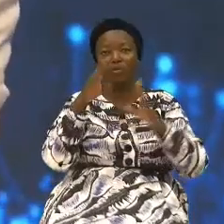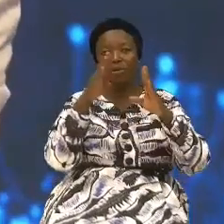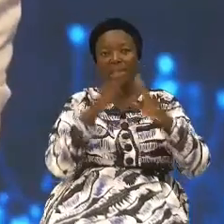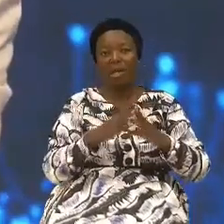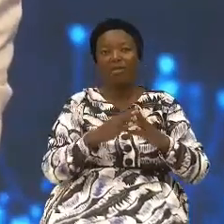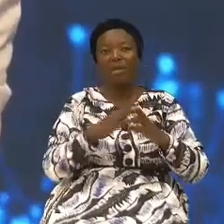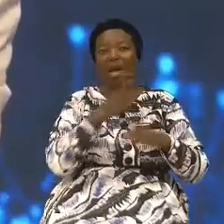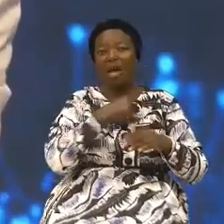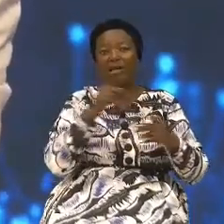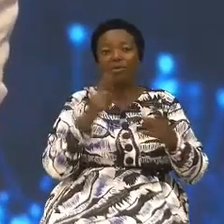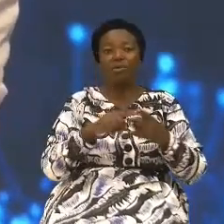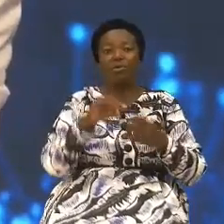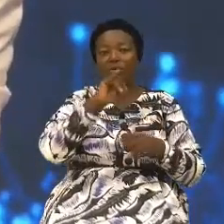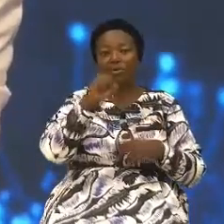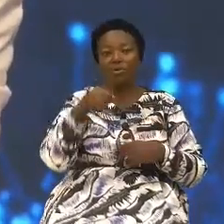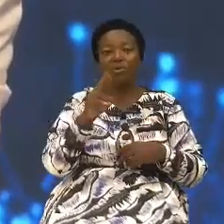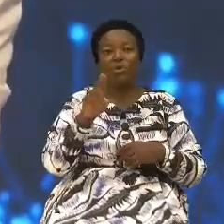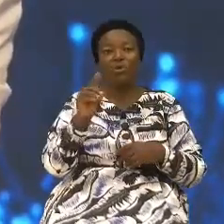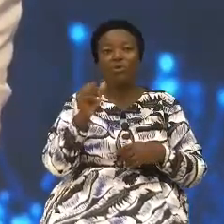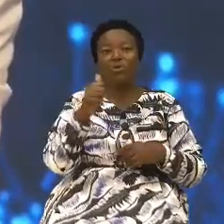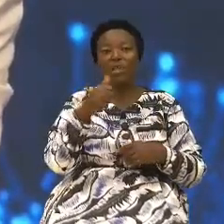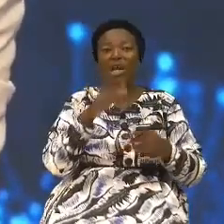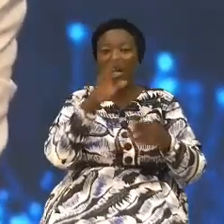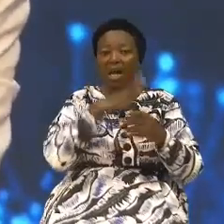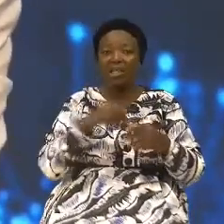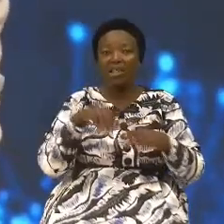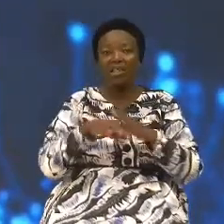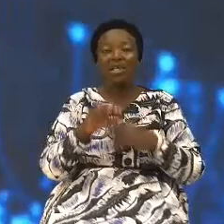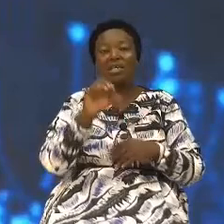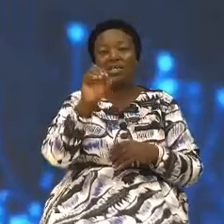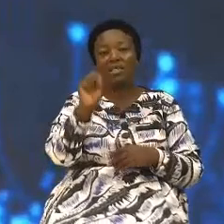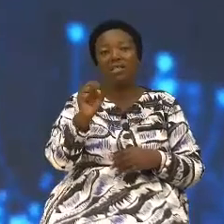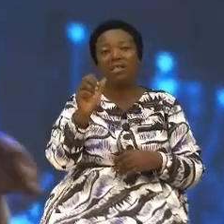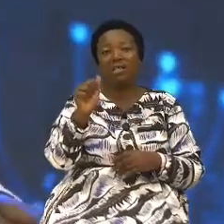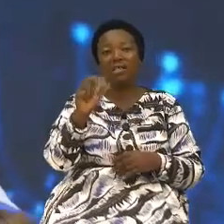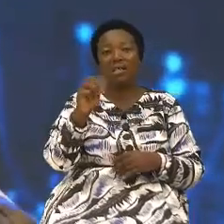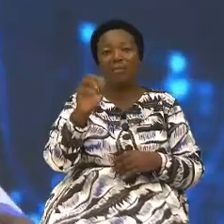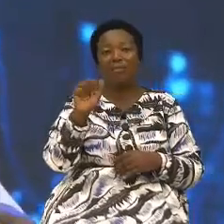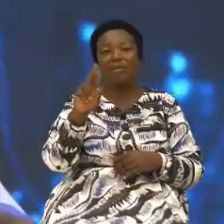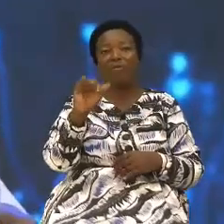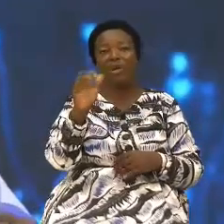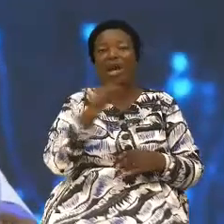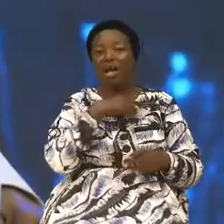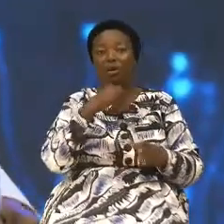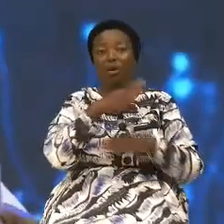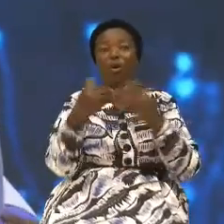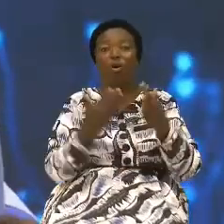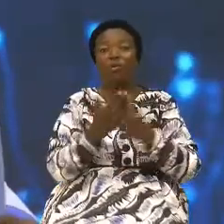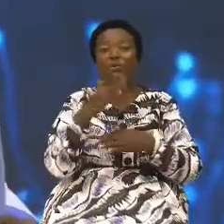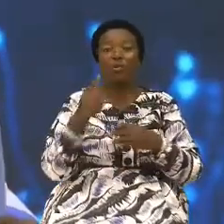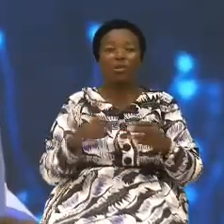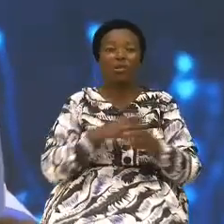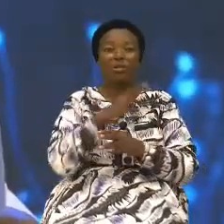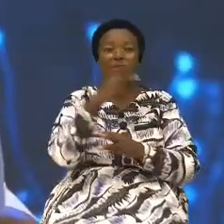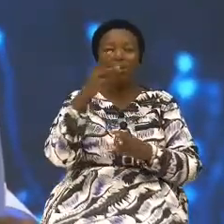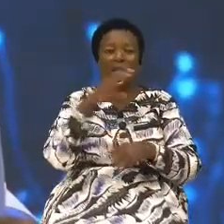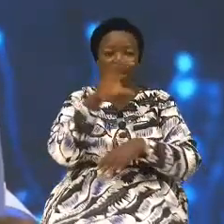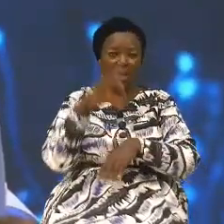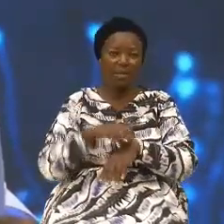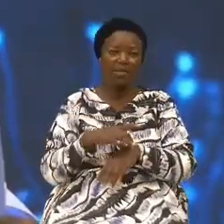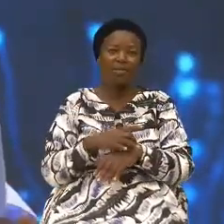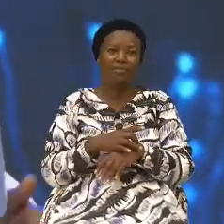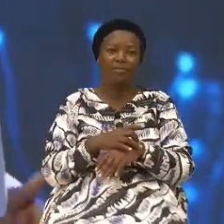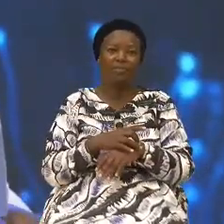all Judea and in Samaria and unto the uttermost part of the